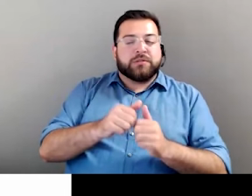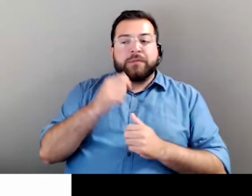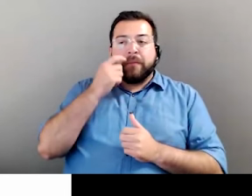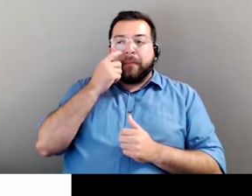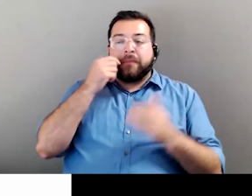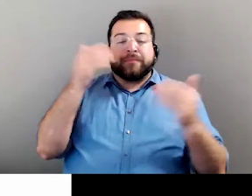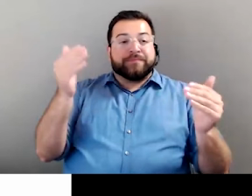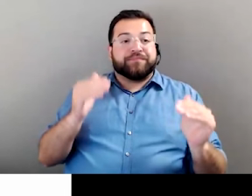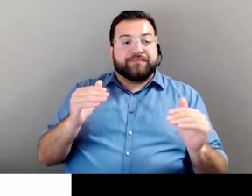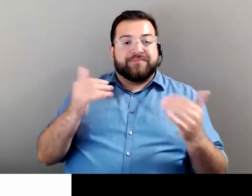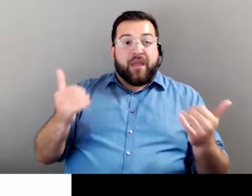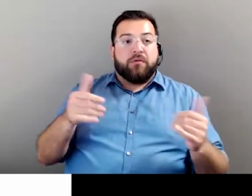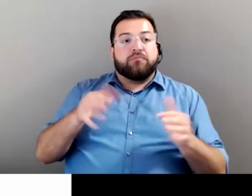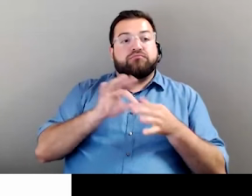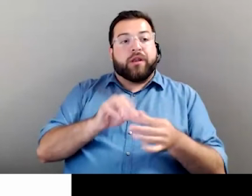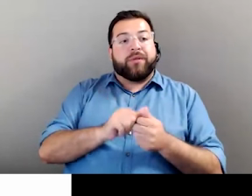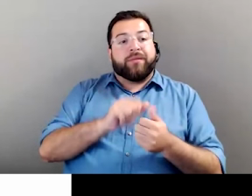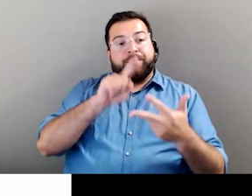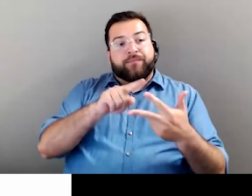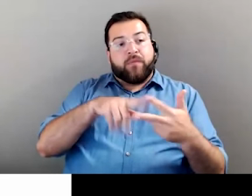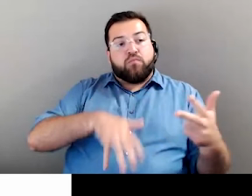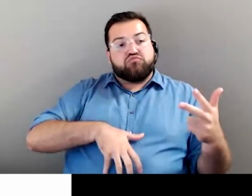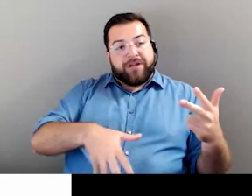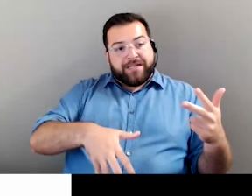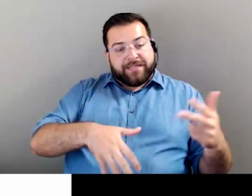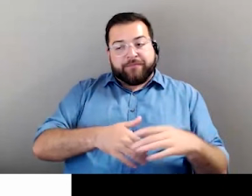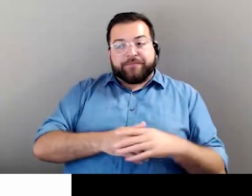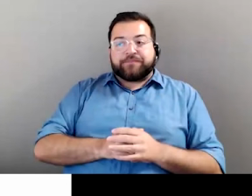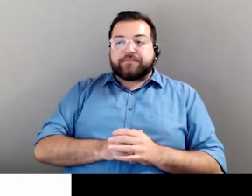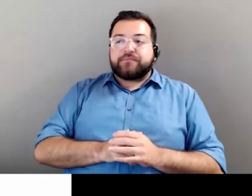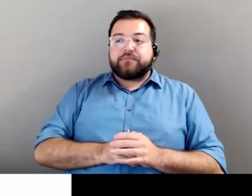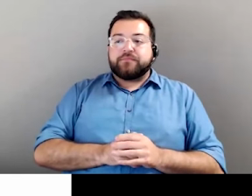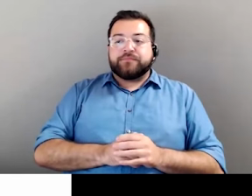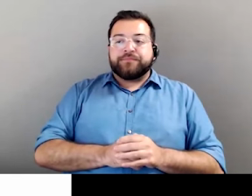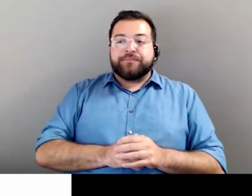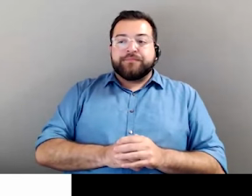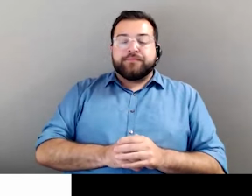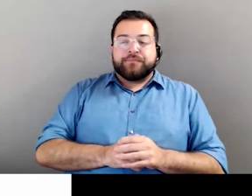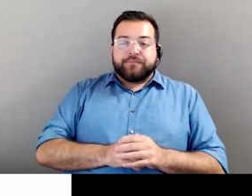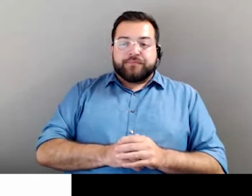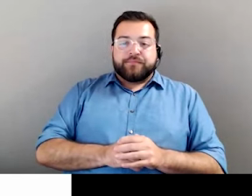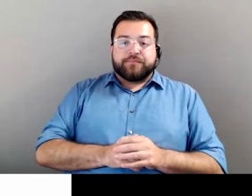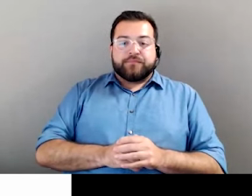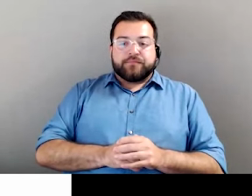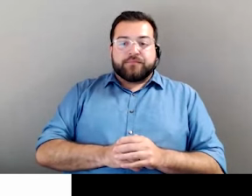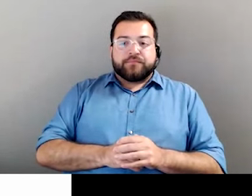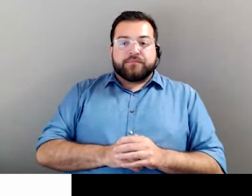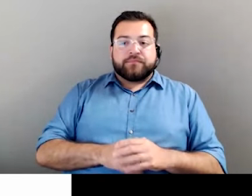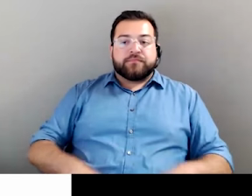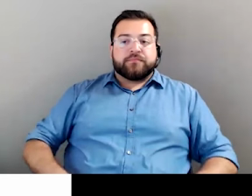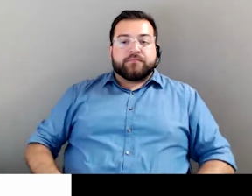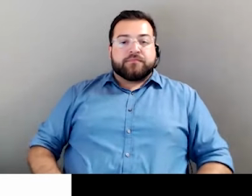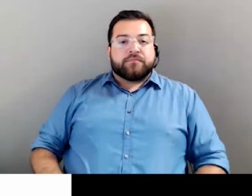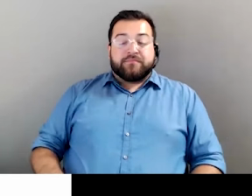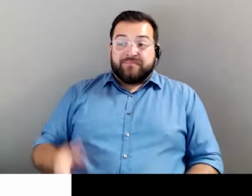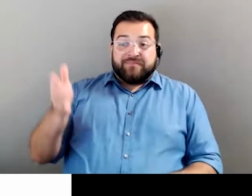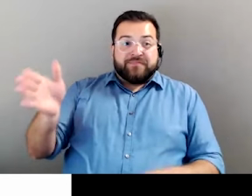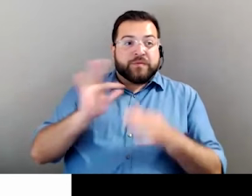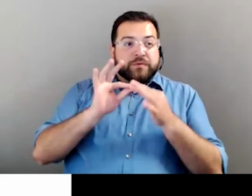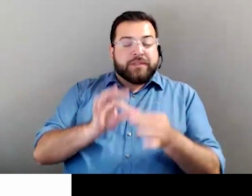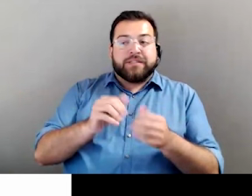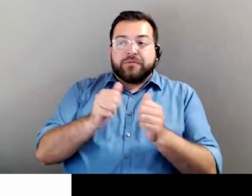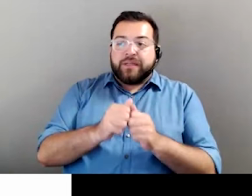pregnancy-related conditions. So this applies to pregnancy, childbirth,